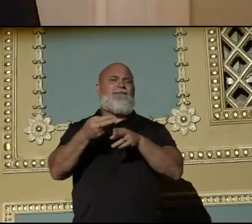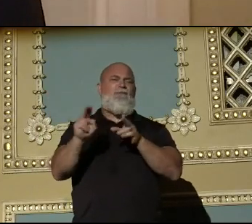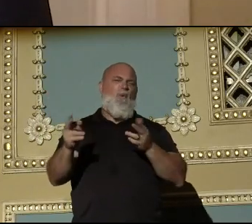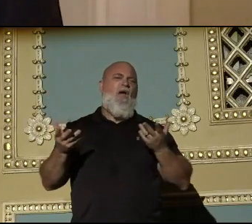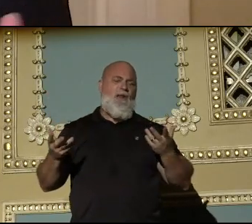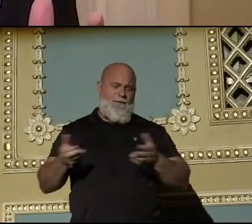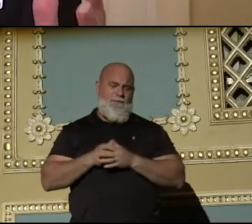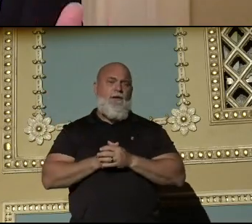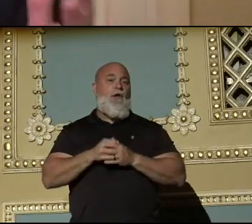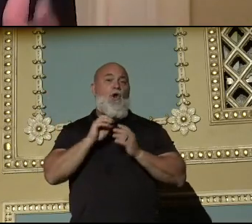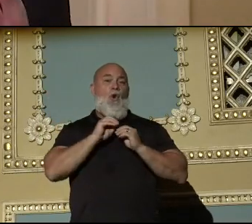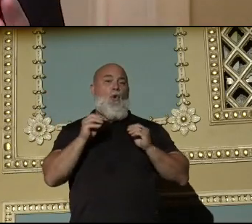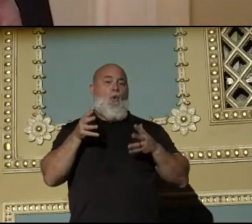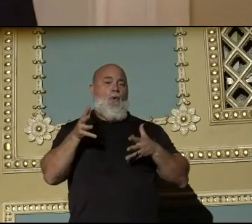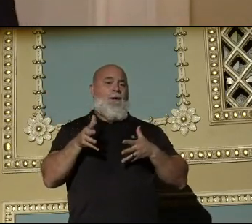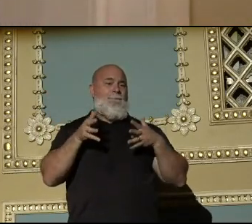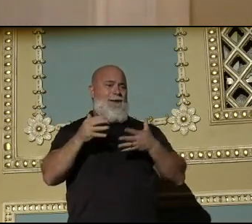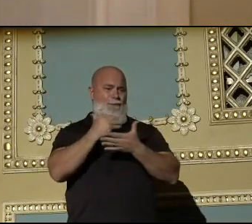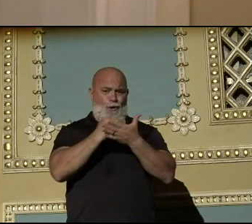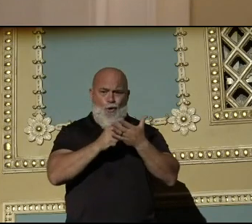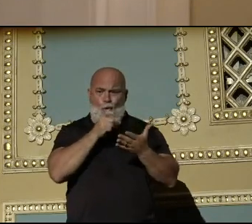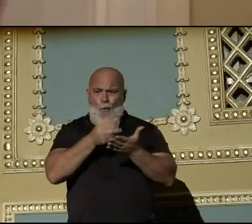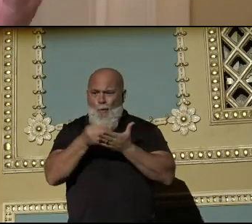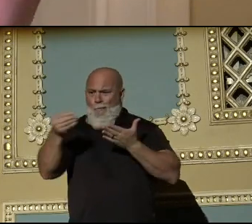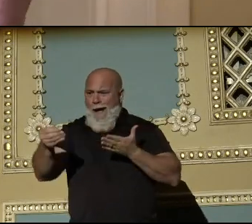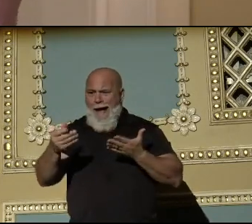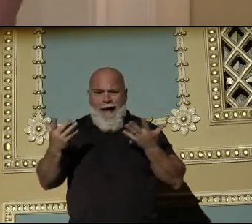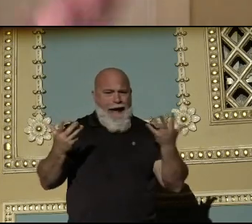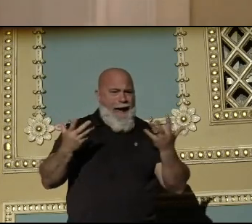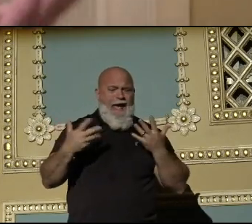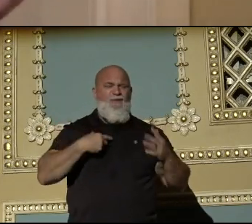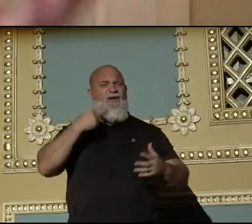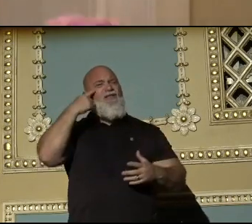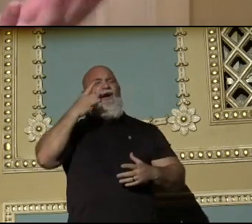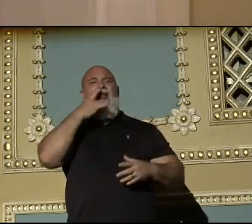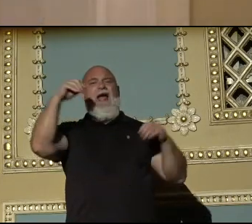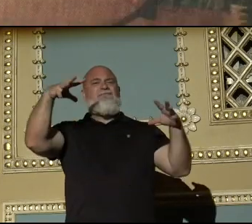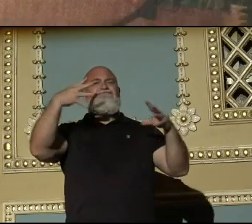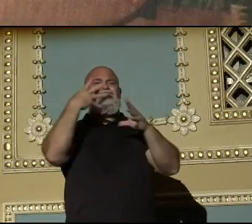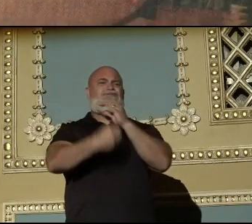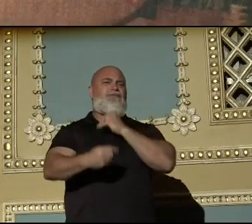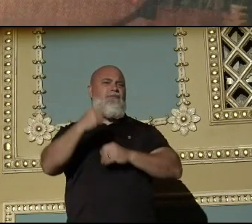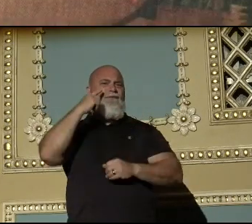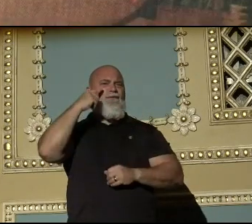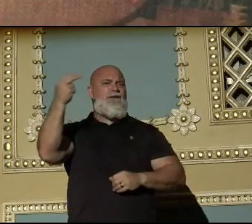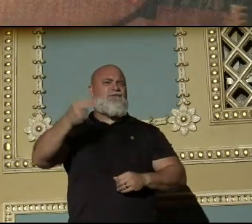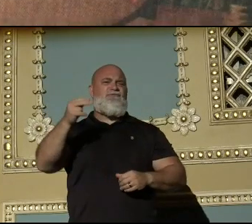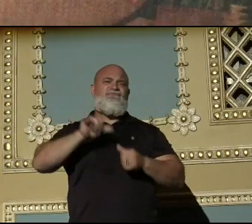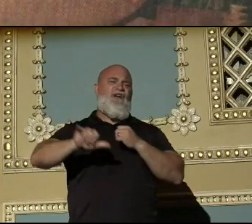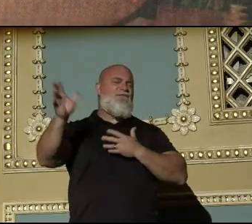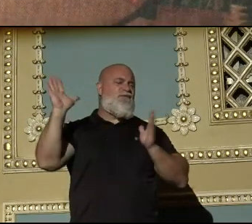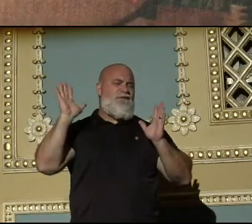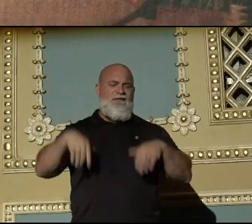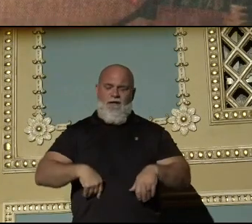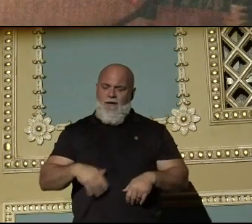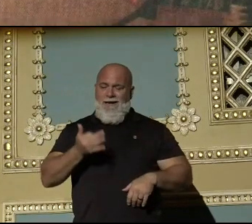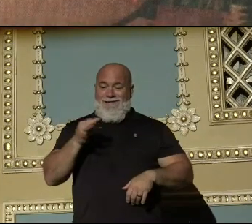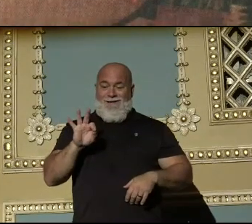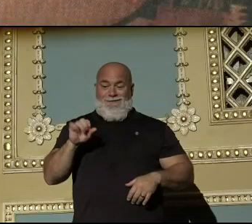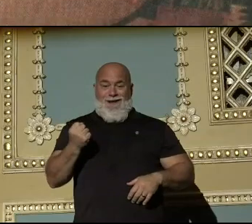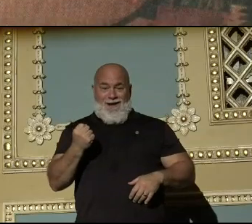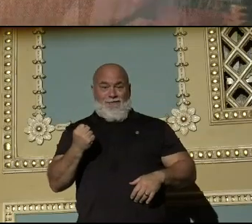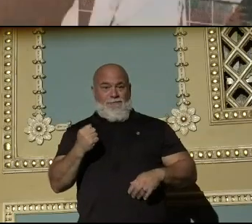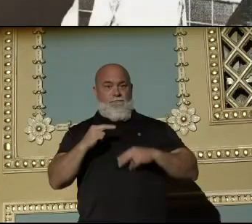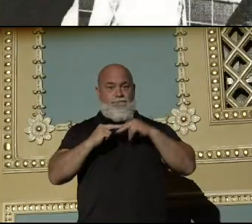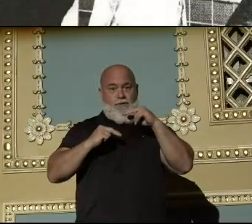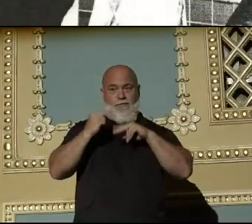no remaining records of any of these sales, we believed the lights had been lost to history. So, in the 1990s, as the building